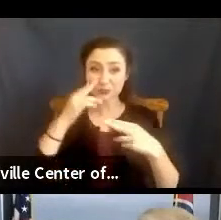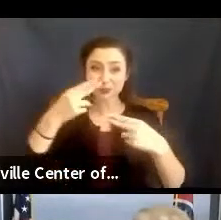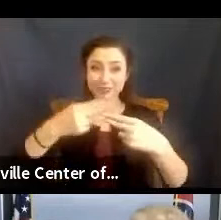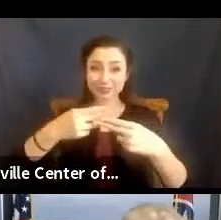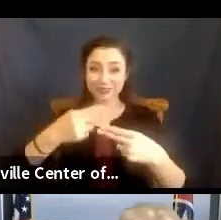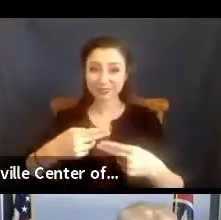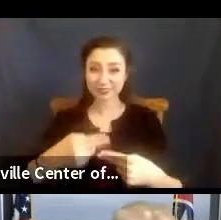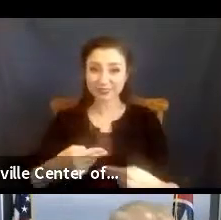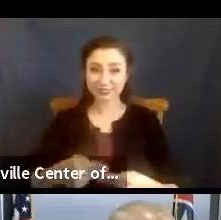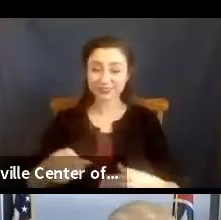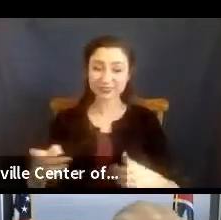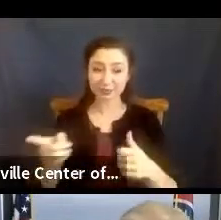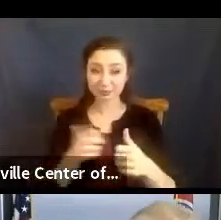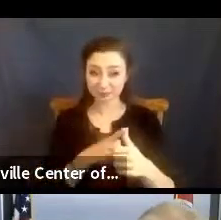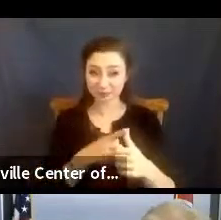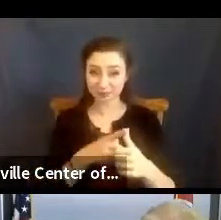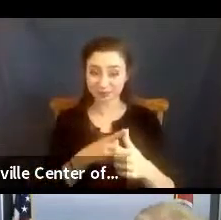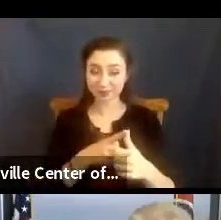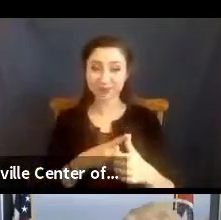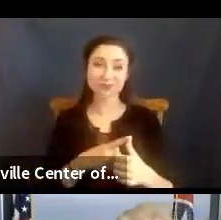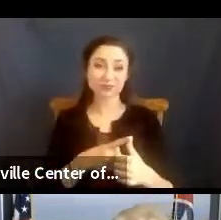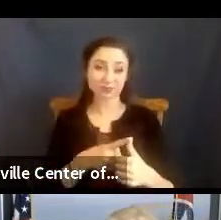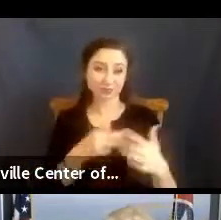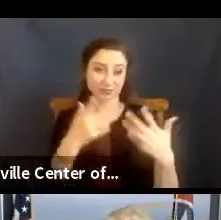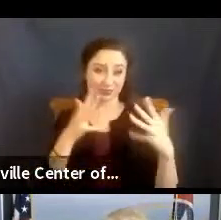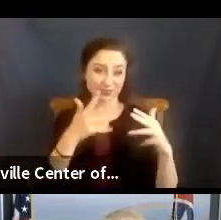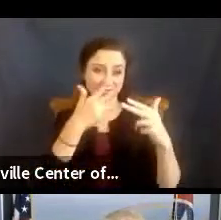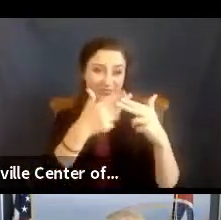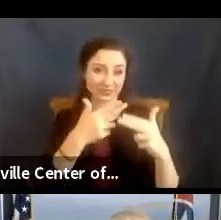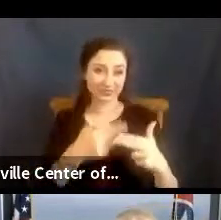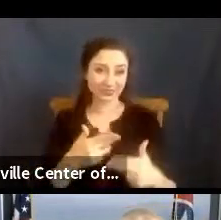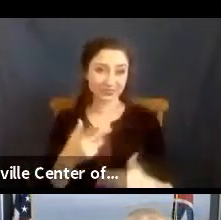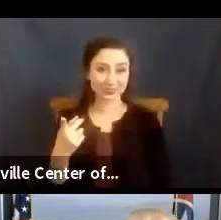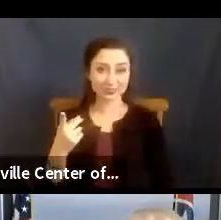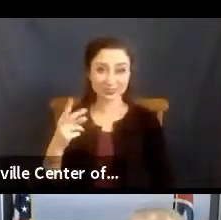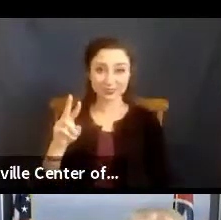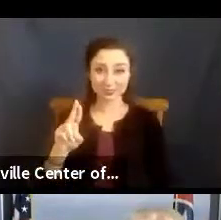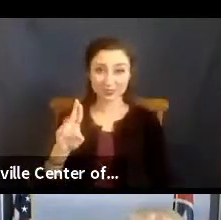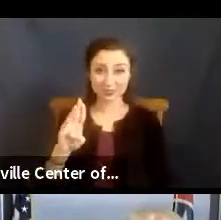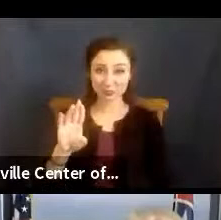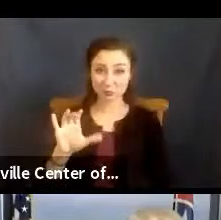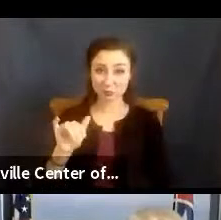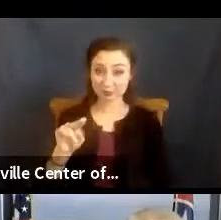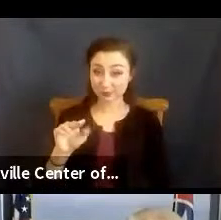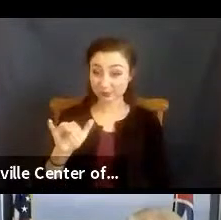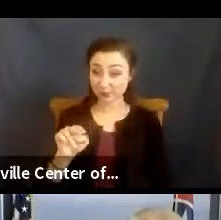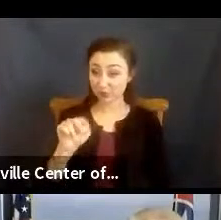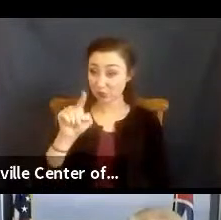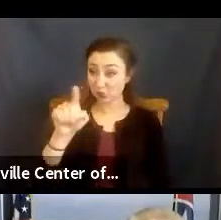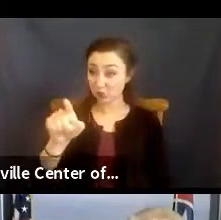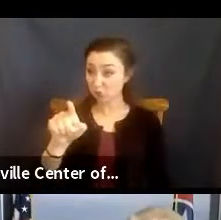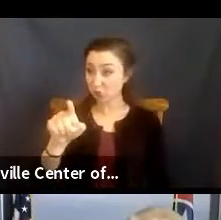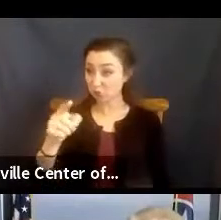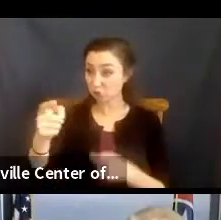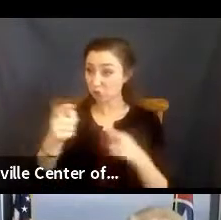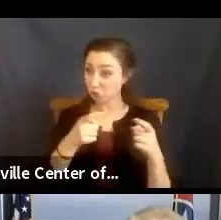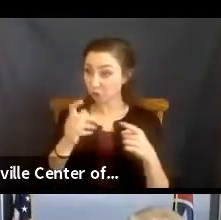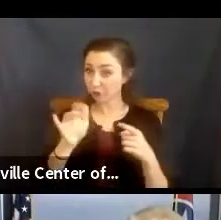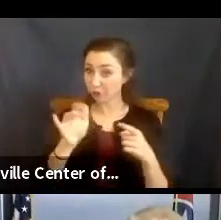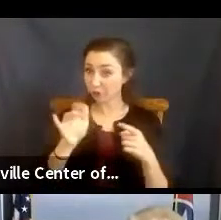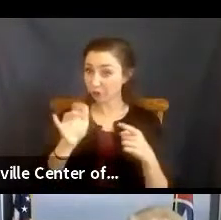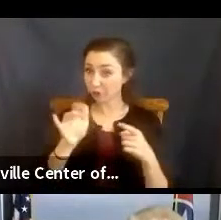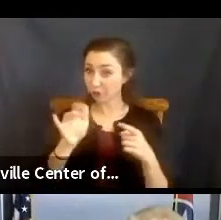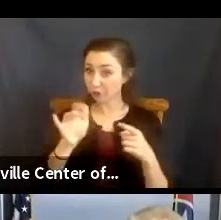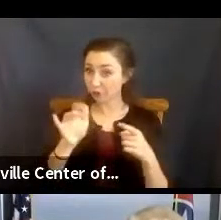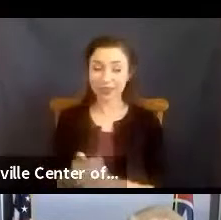the first thing. And then Dr. Buchanan, are you in charge of our roll call today?